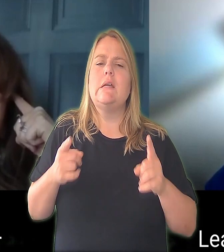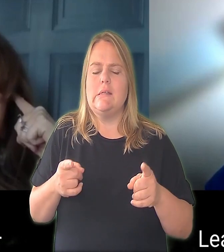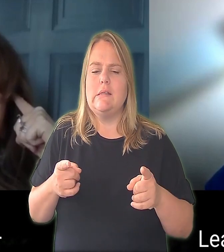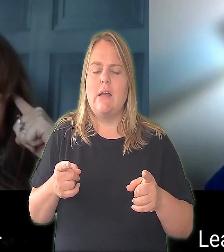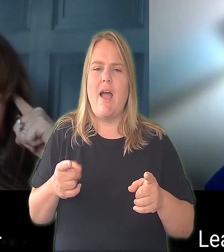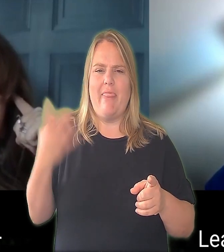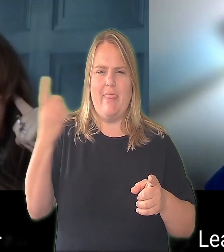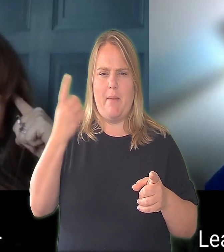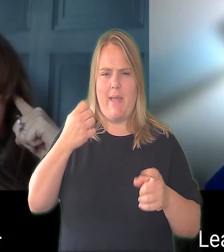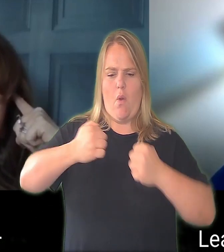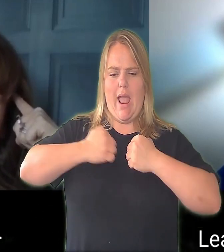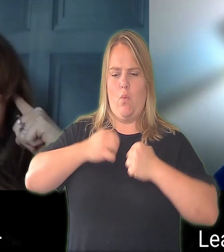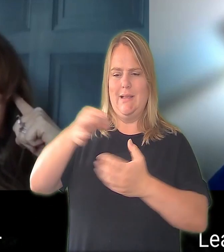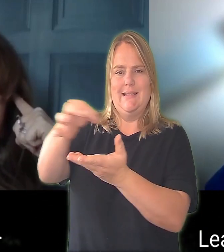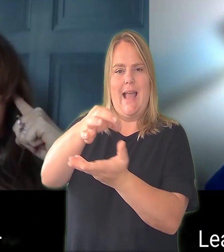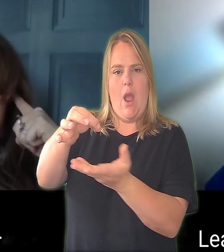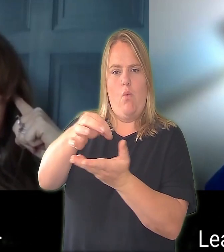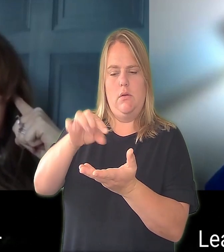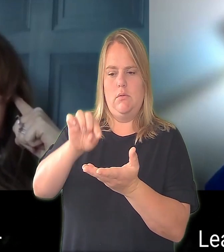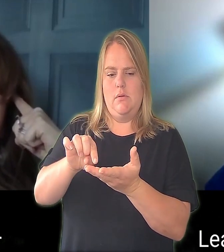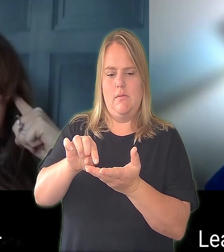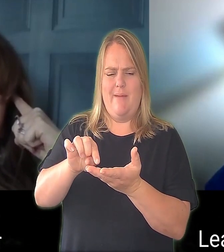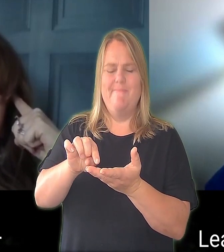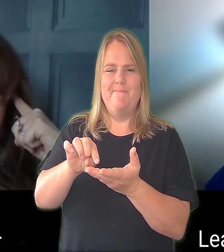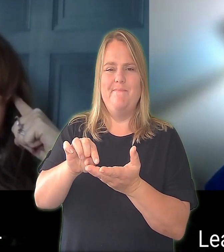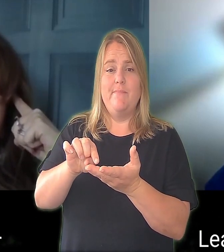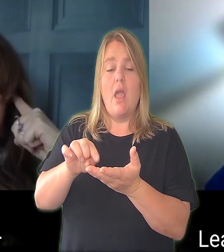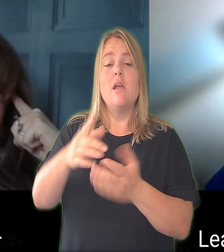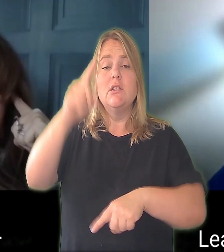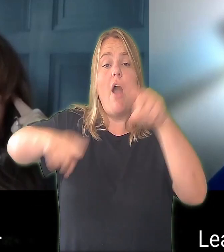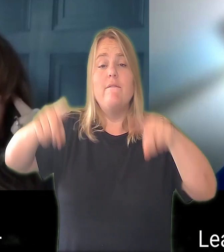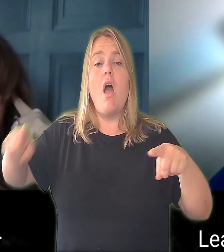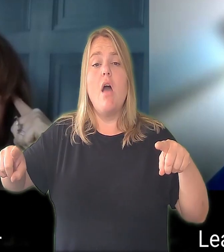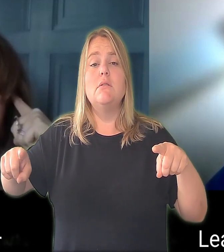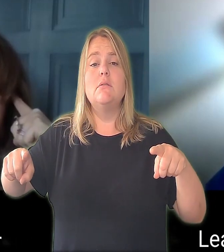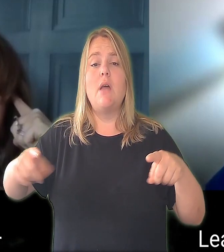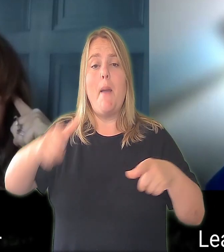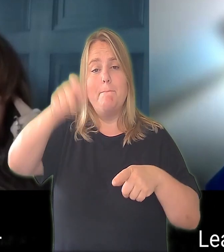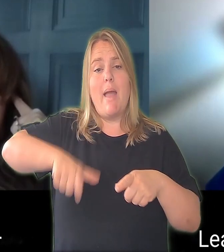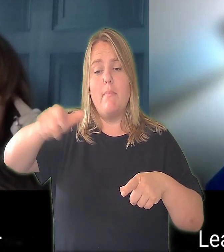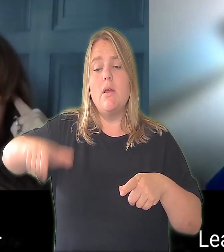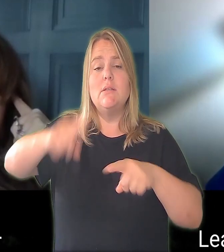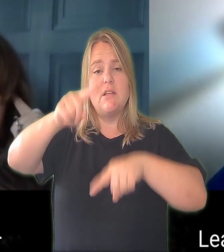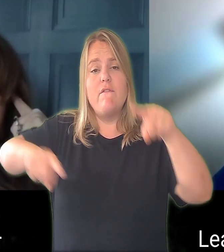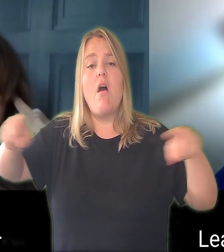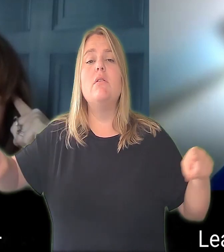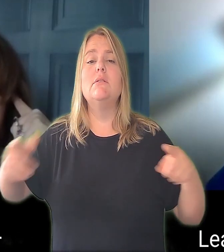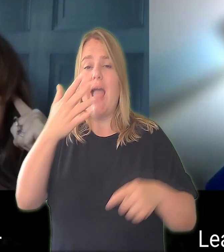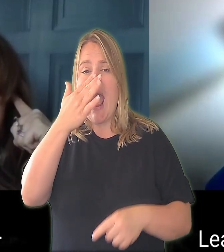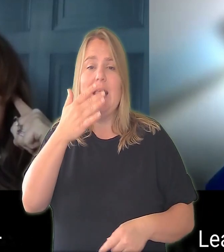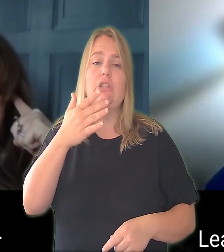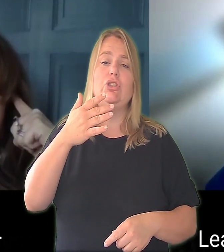pretty diverse in terms of age and socio-economic group and so on. We're pretty representative of the community we live